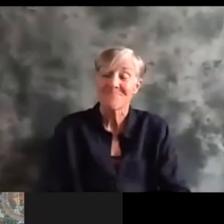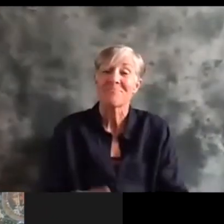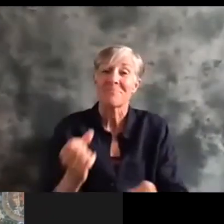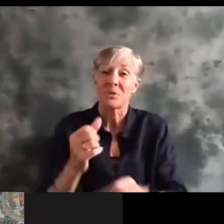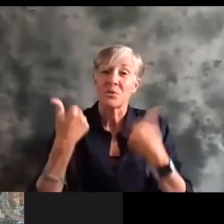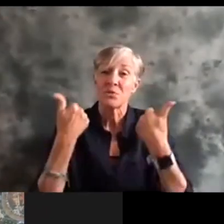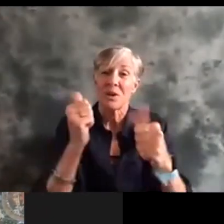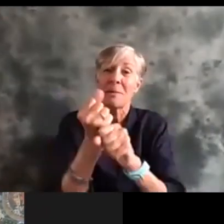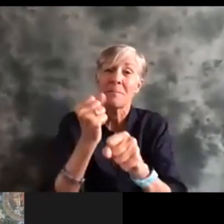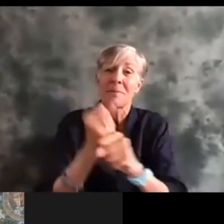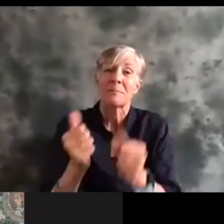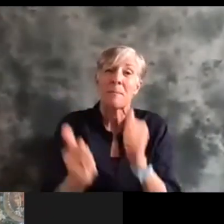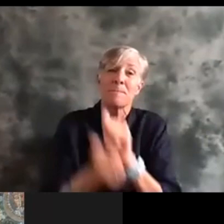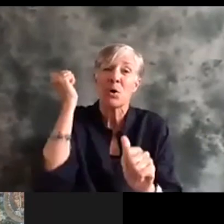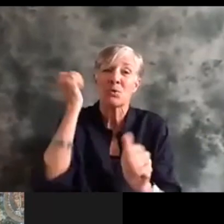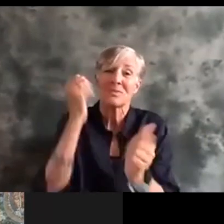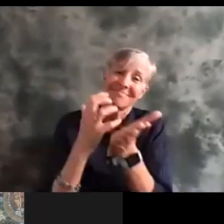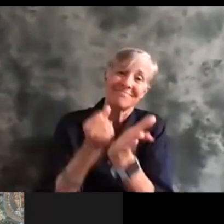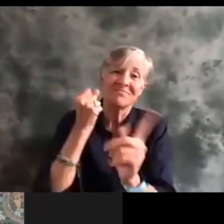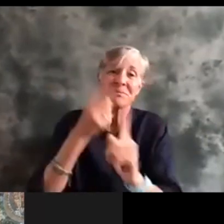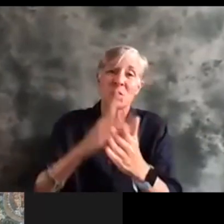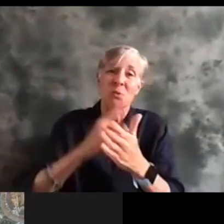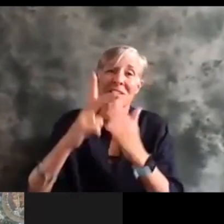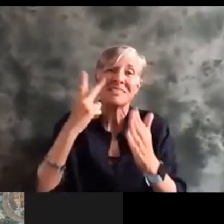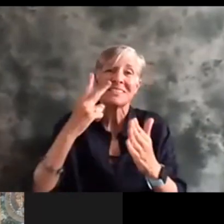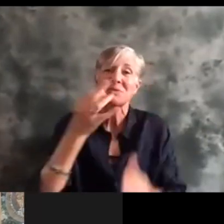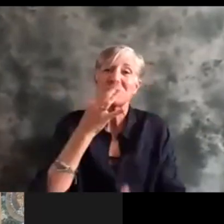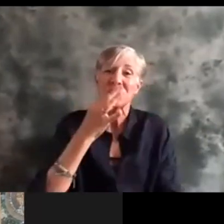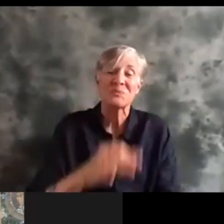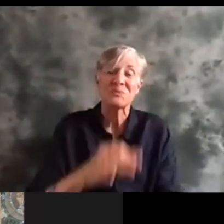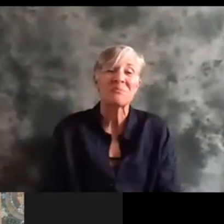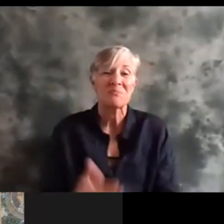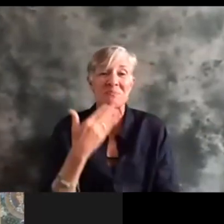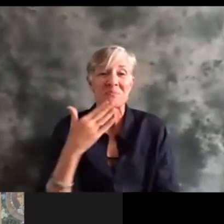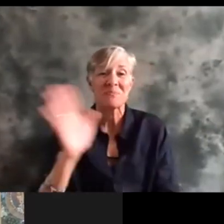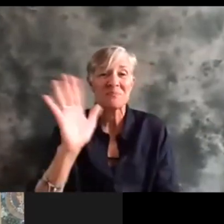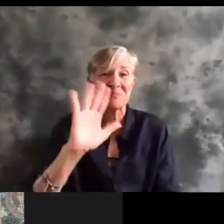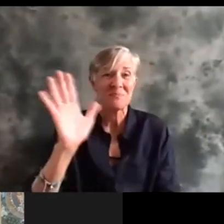most out of today, and we will see you all soon. Thanks, guys. Thank you so much, everyone.